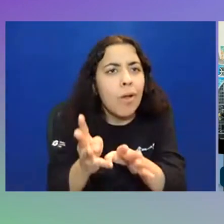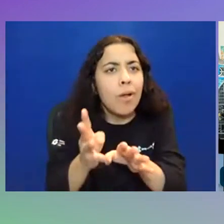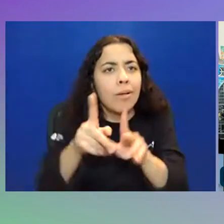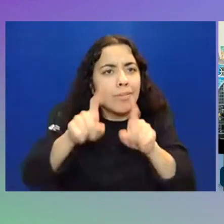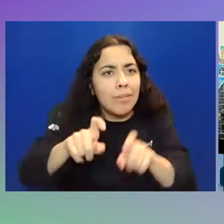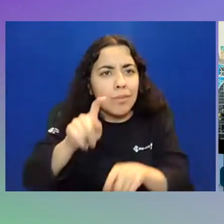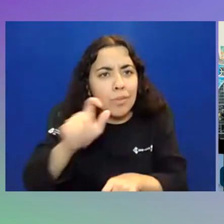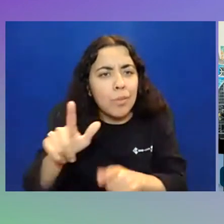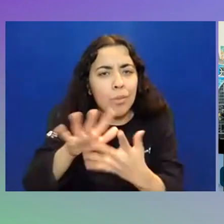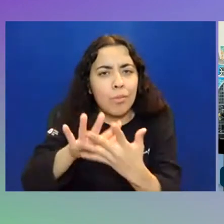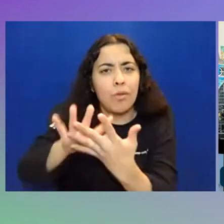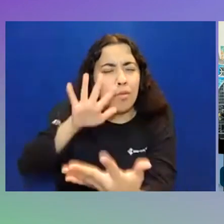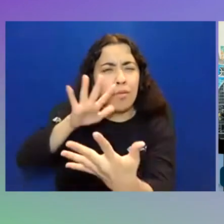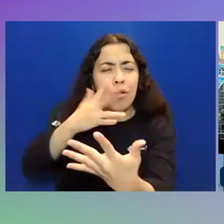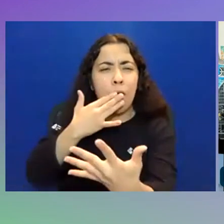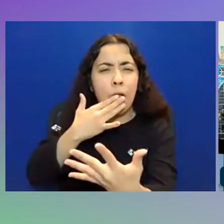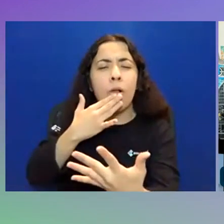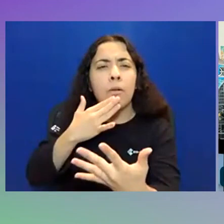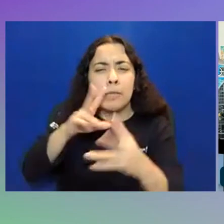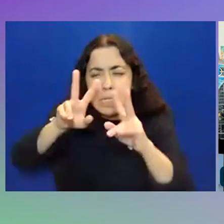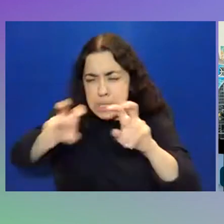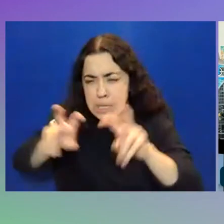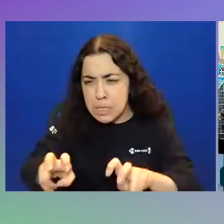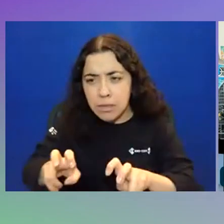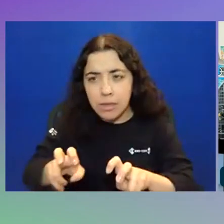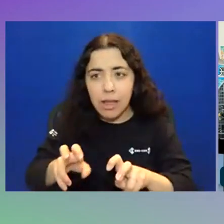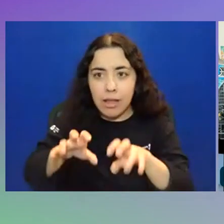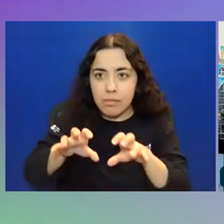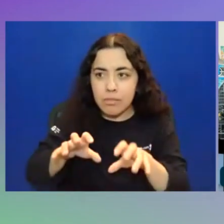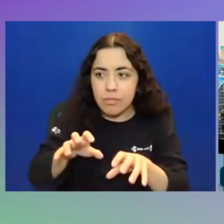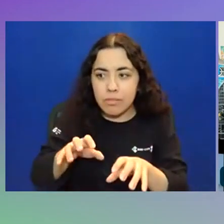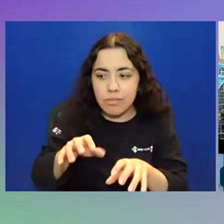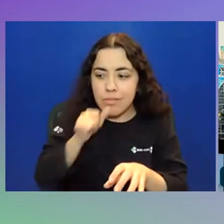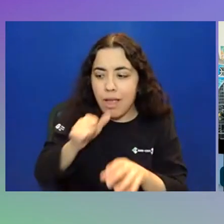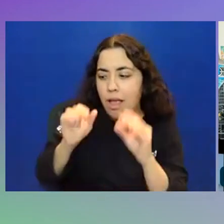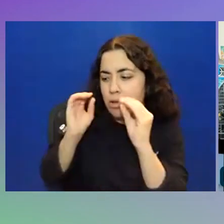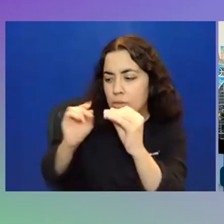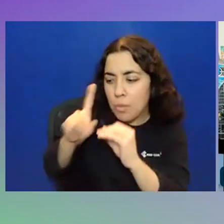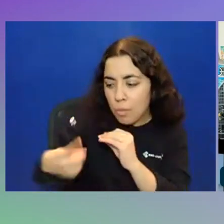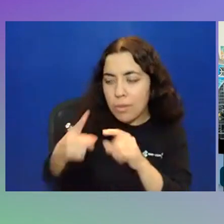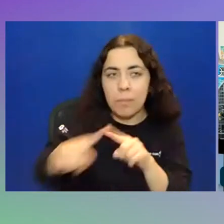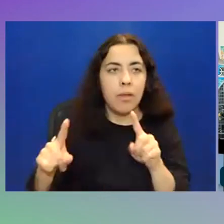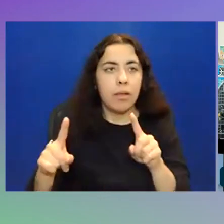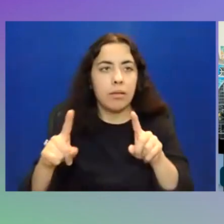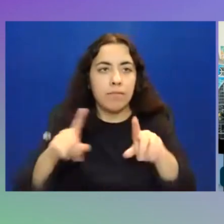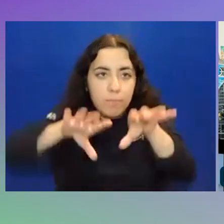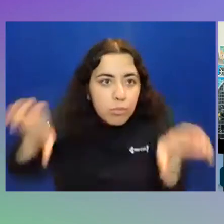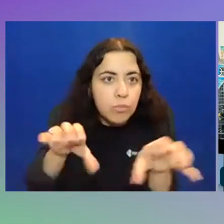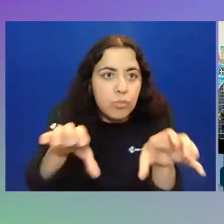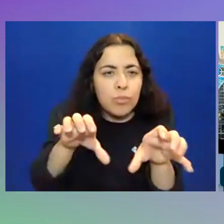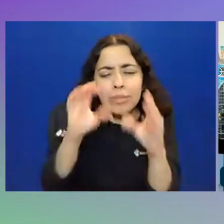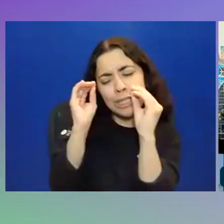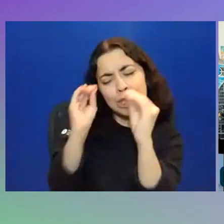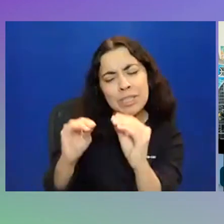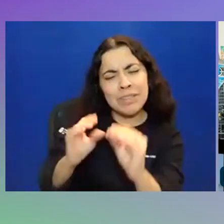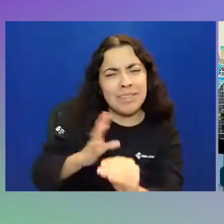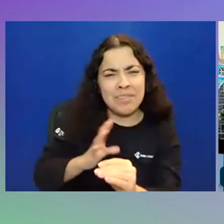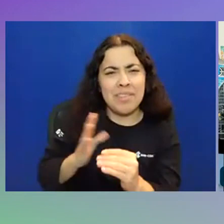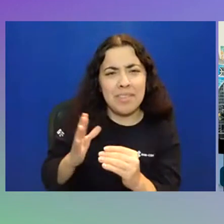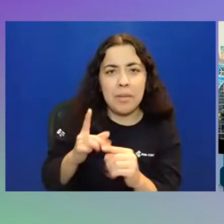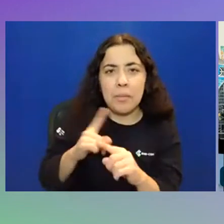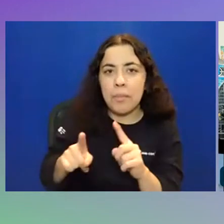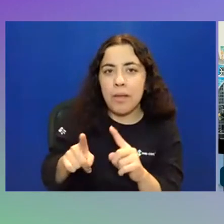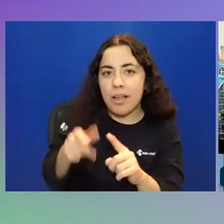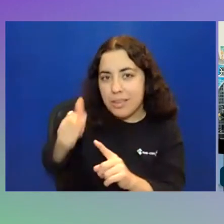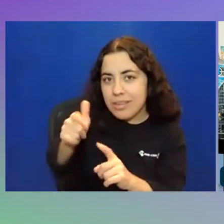color contrast analyzer, and actually go do it. Teaching the fish is very important to do this right.